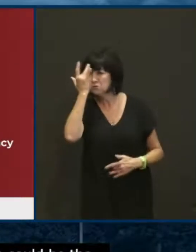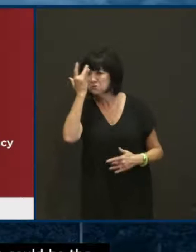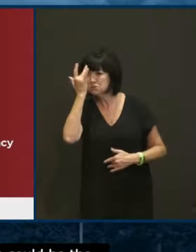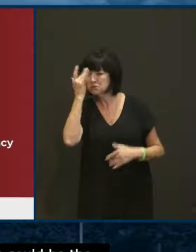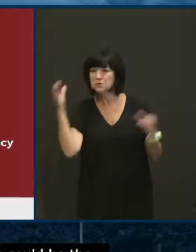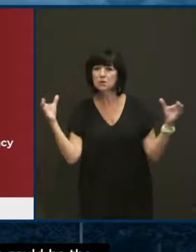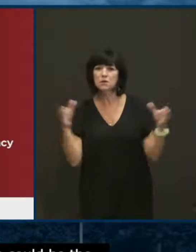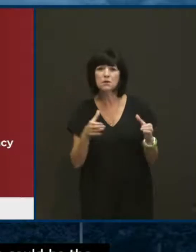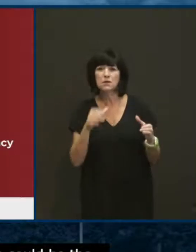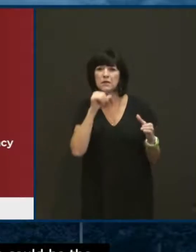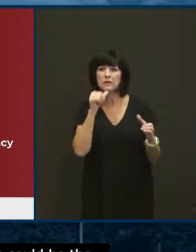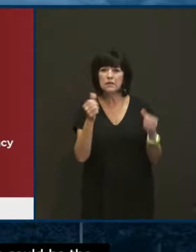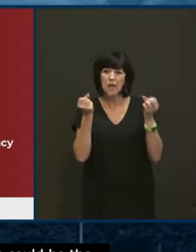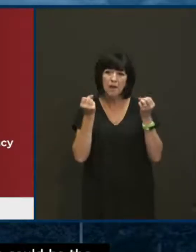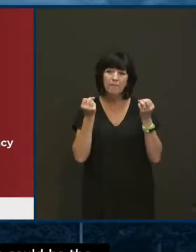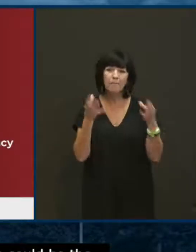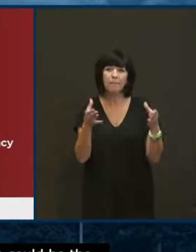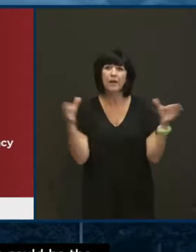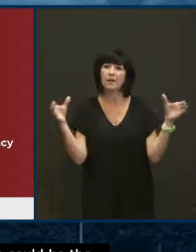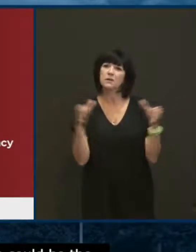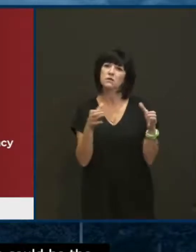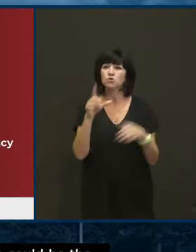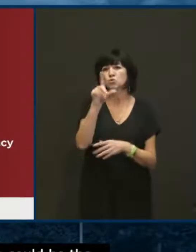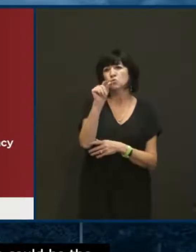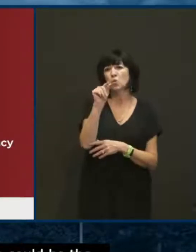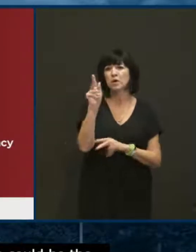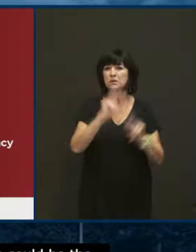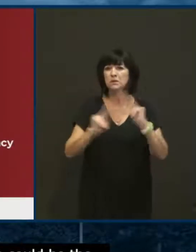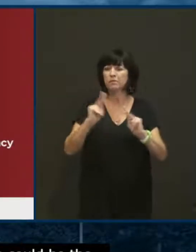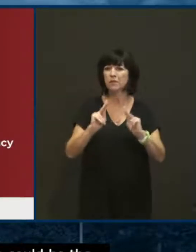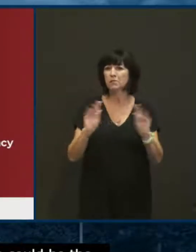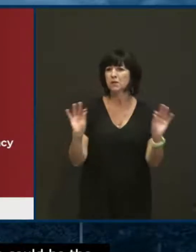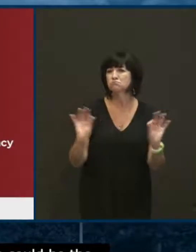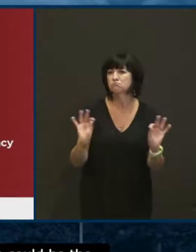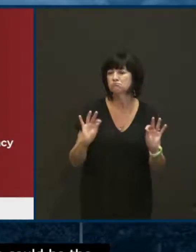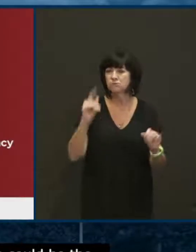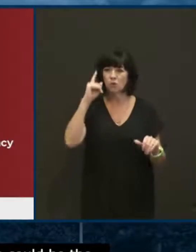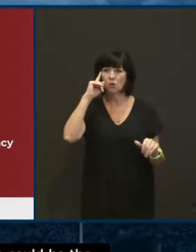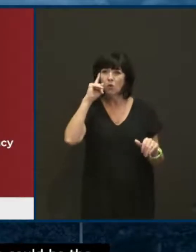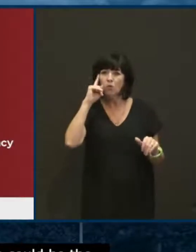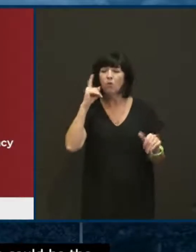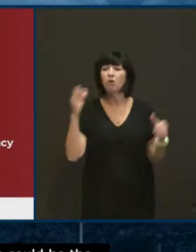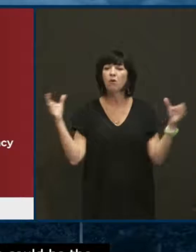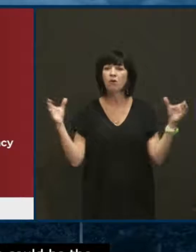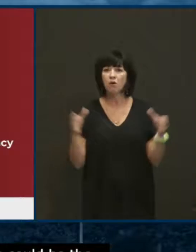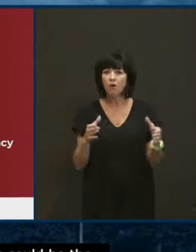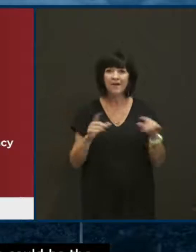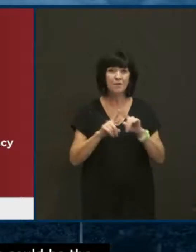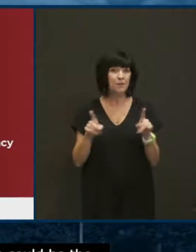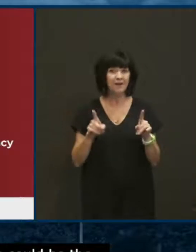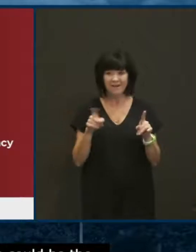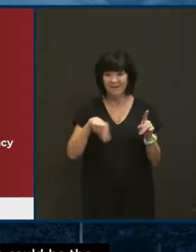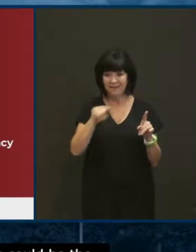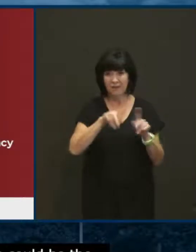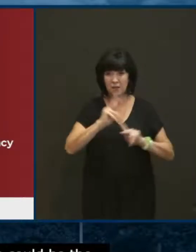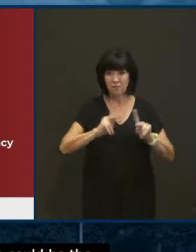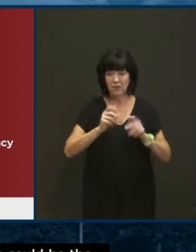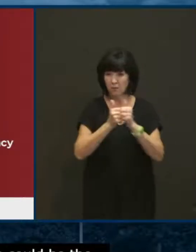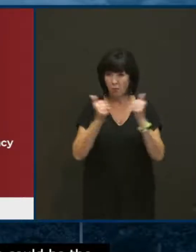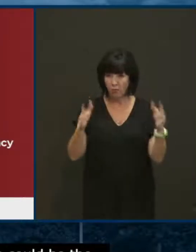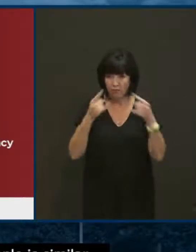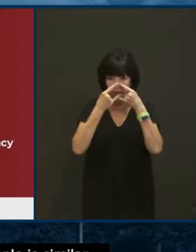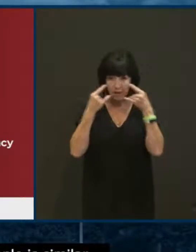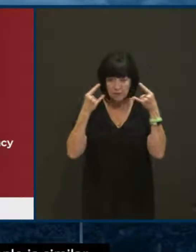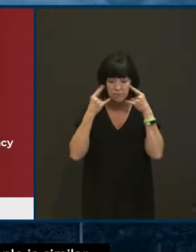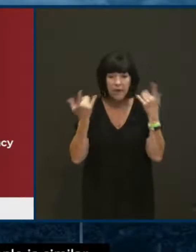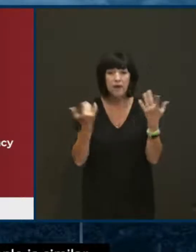then 1 out of the 20 people there is asymptomatic and infects several, if not most